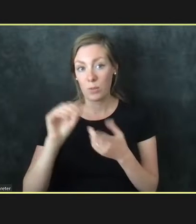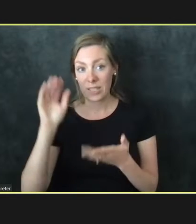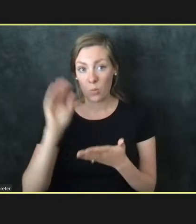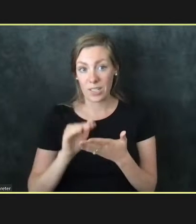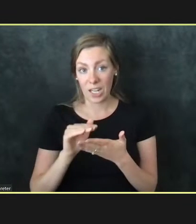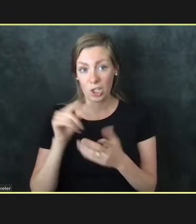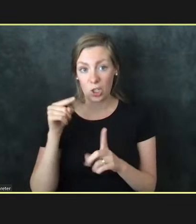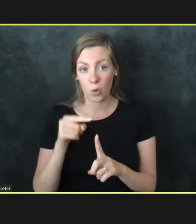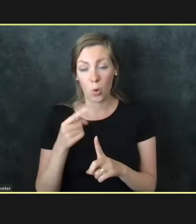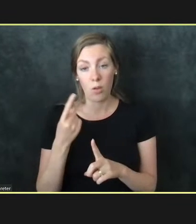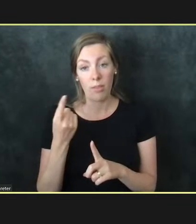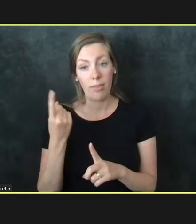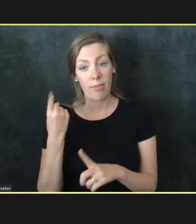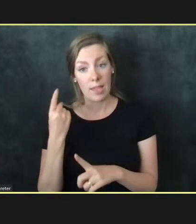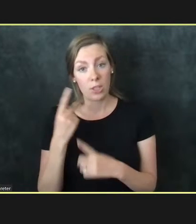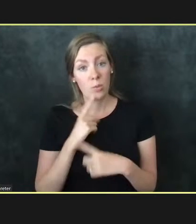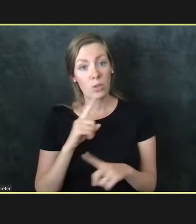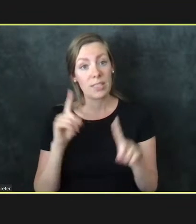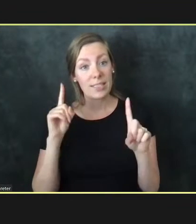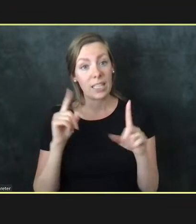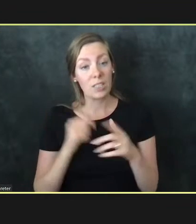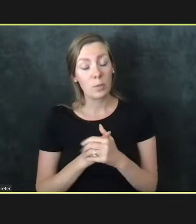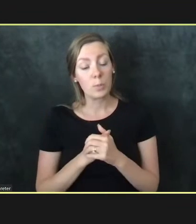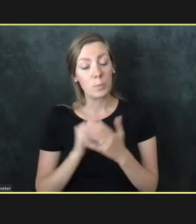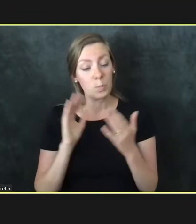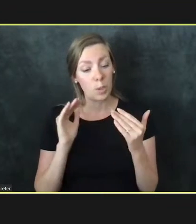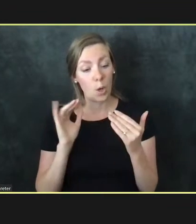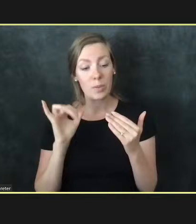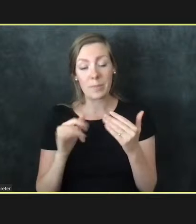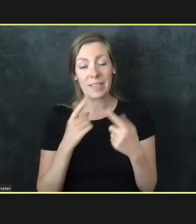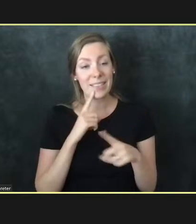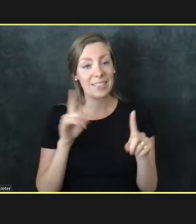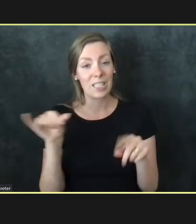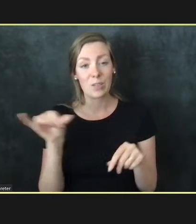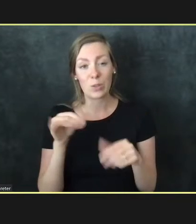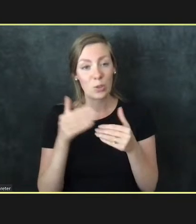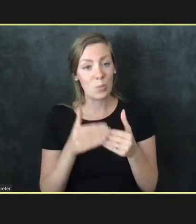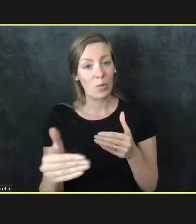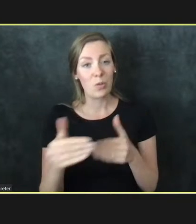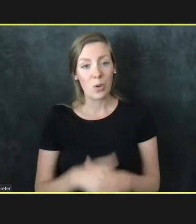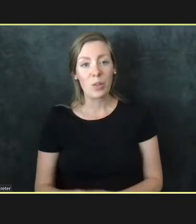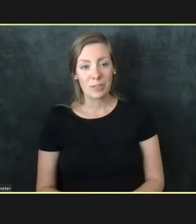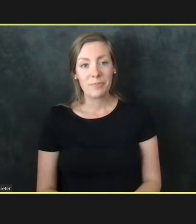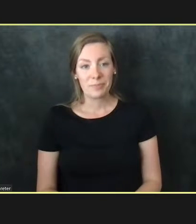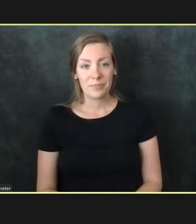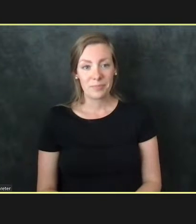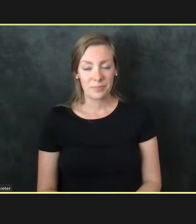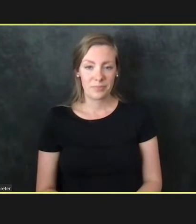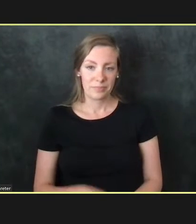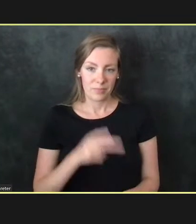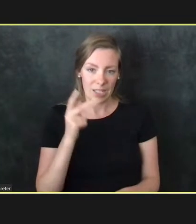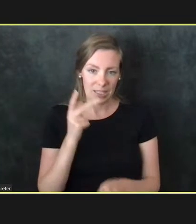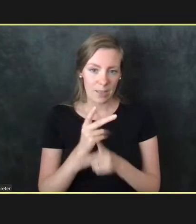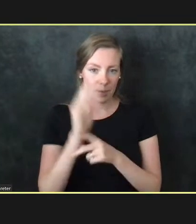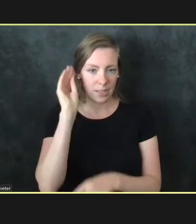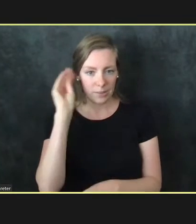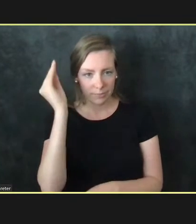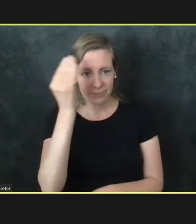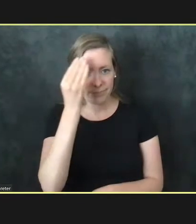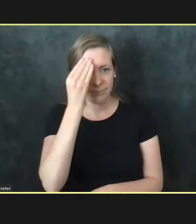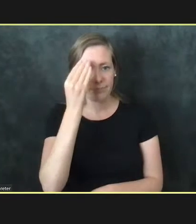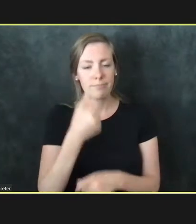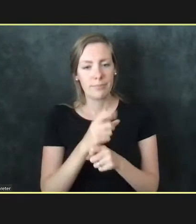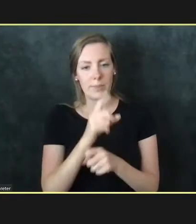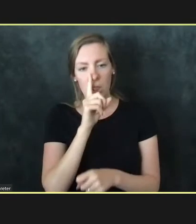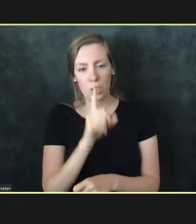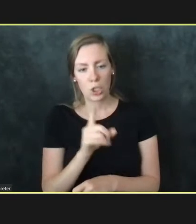were successful, el año pasado and para we hope to be as successful this year going forward. And ojalá este año front of mind in that éxito? was